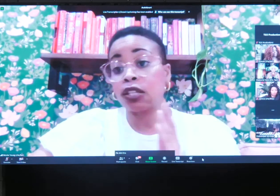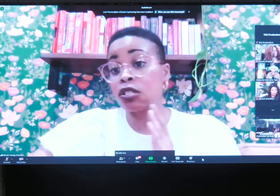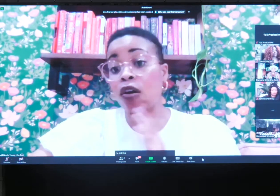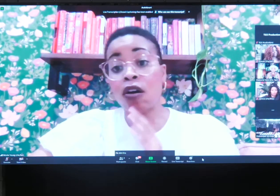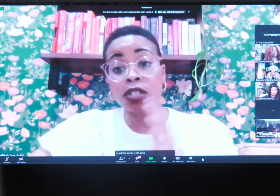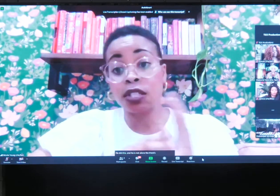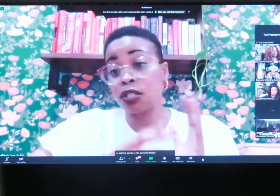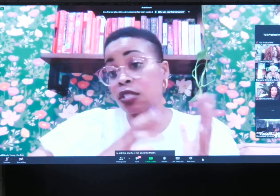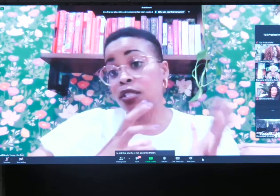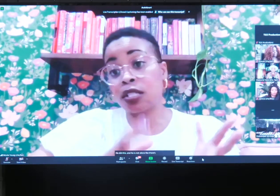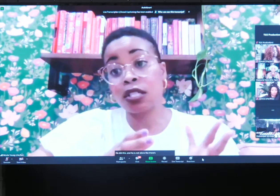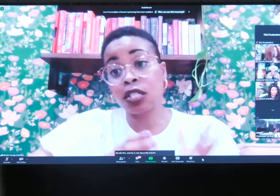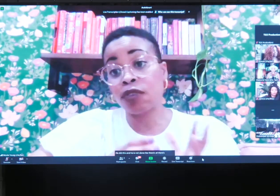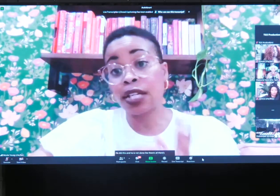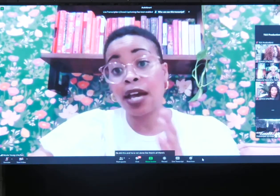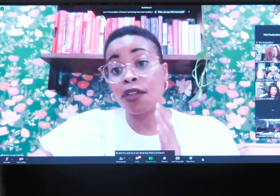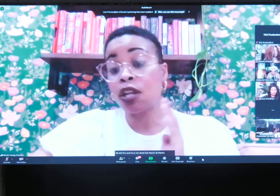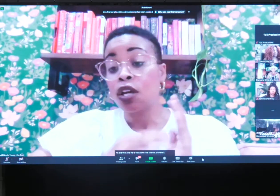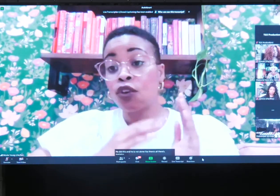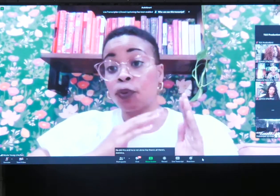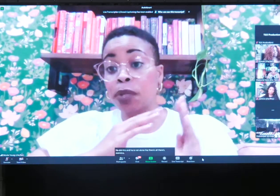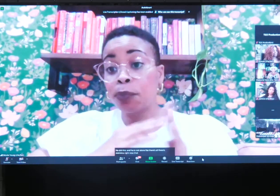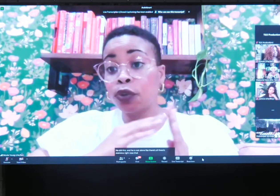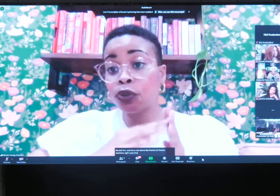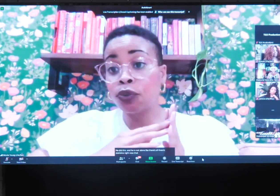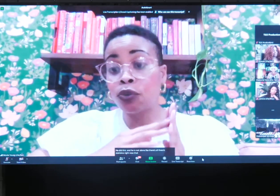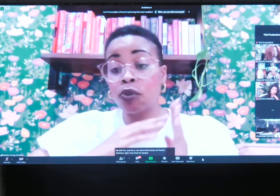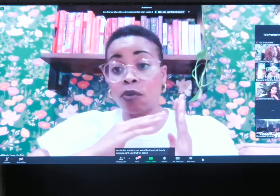Like there's statistics right now that for